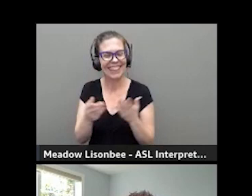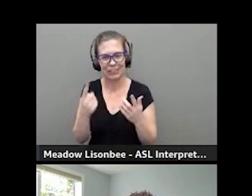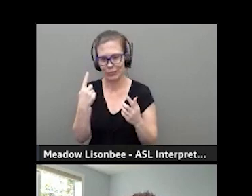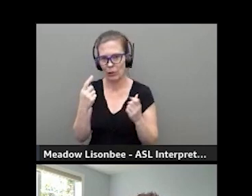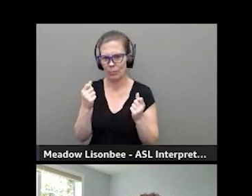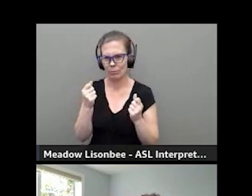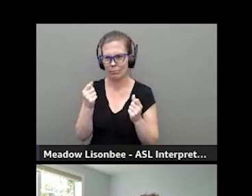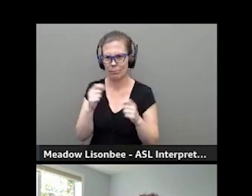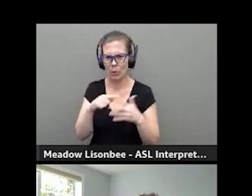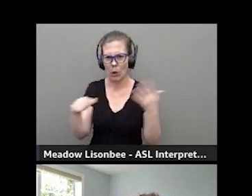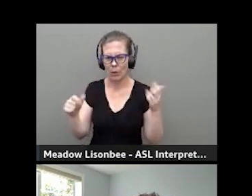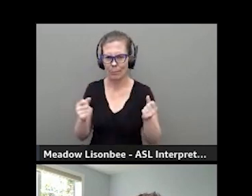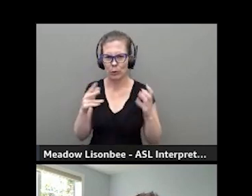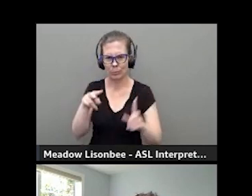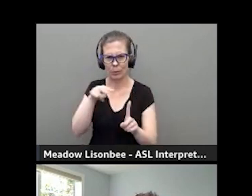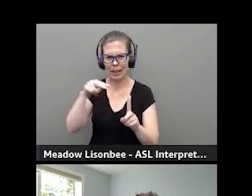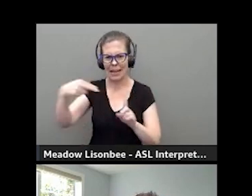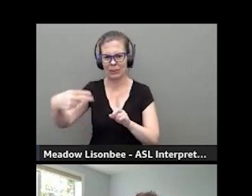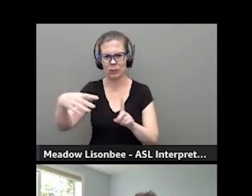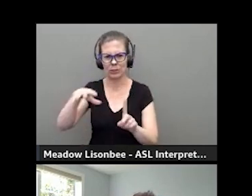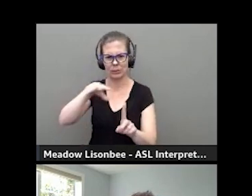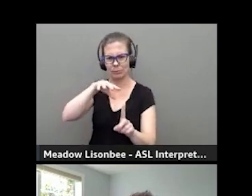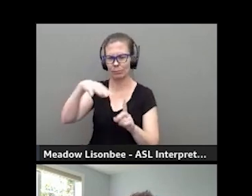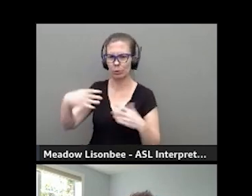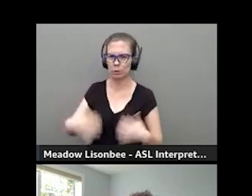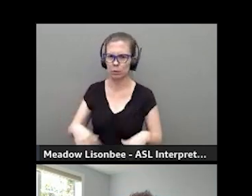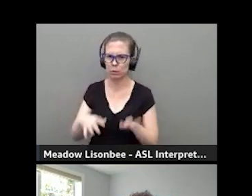all of those multiple angles is super key,